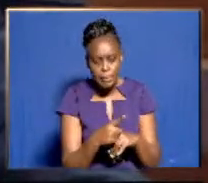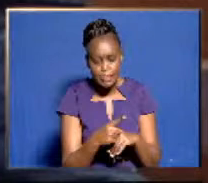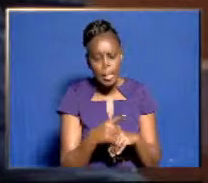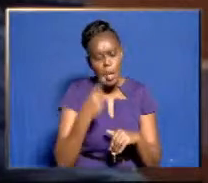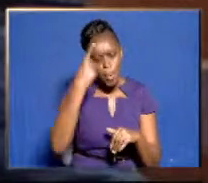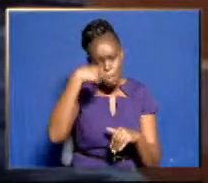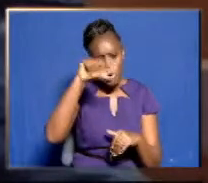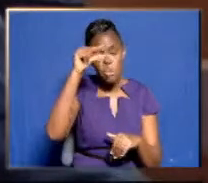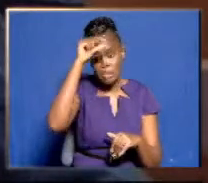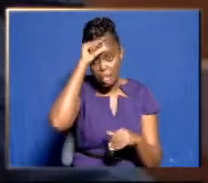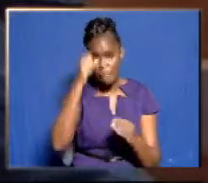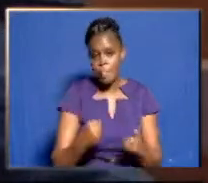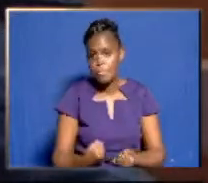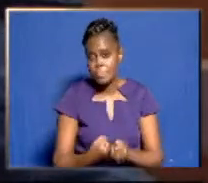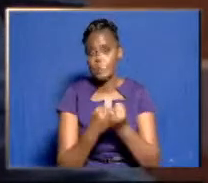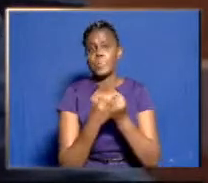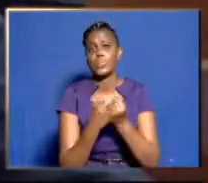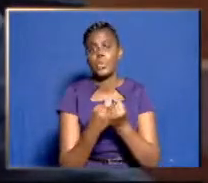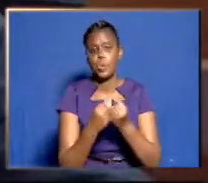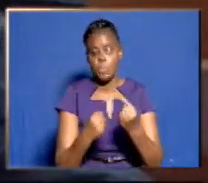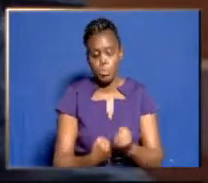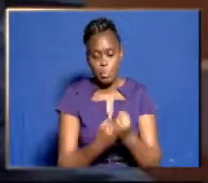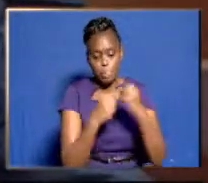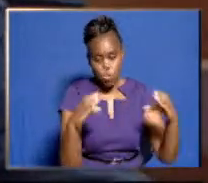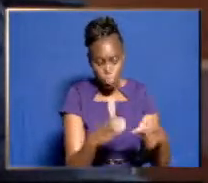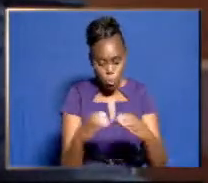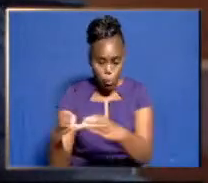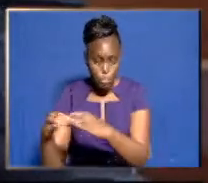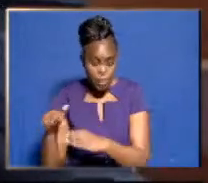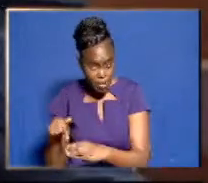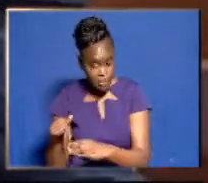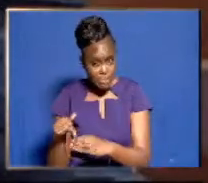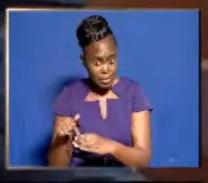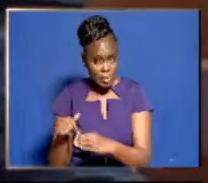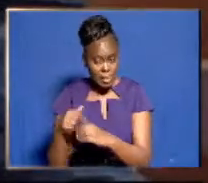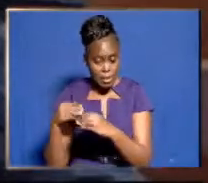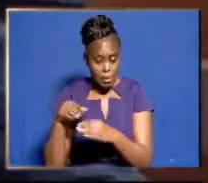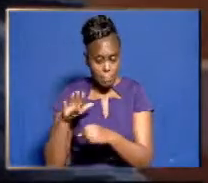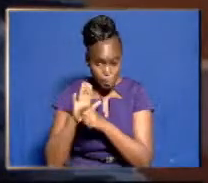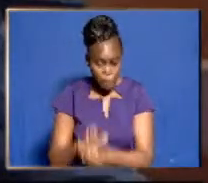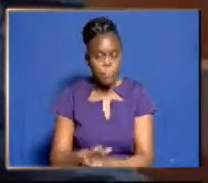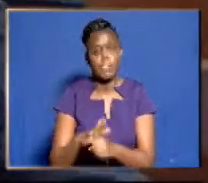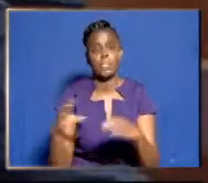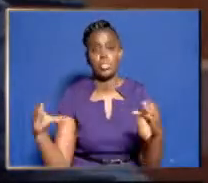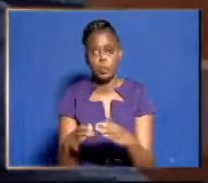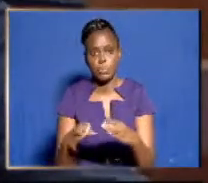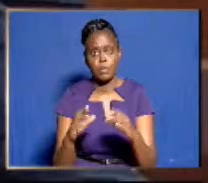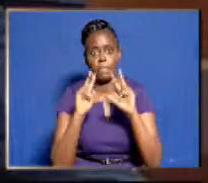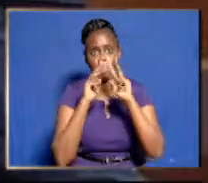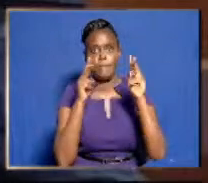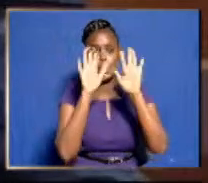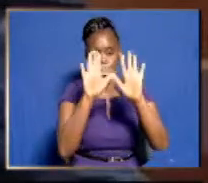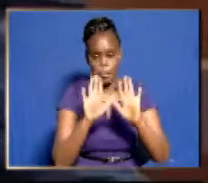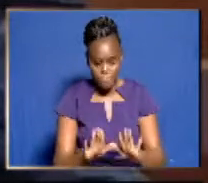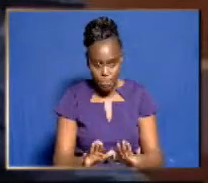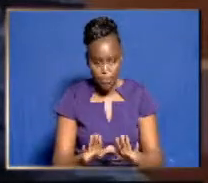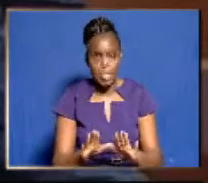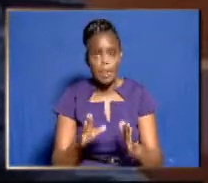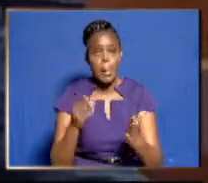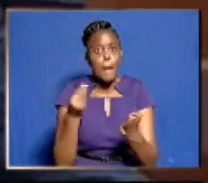to support these disadvantaged groups, Honorable Speaker, it would be important that this fund, the cash